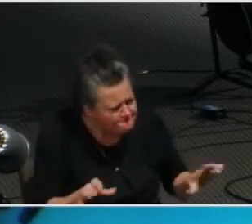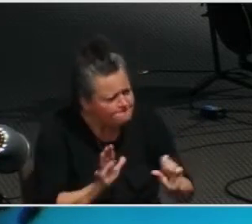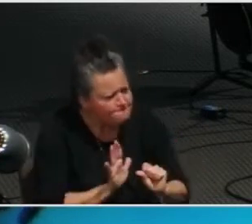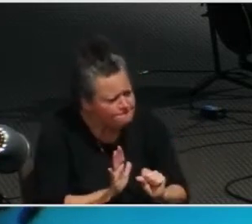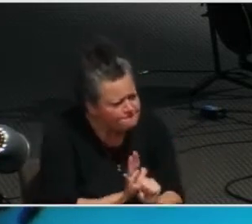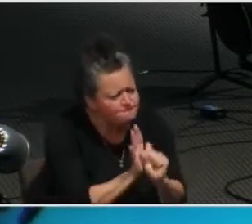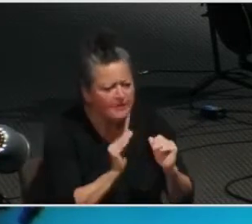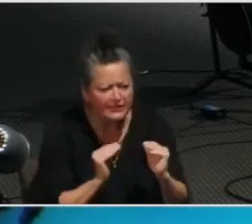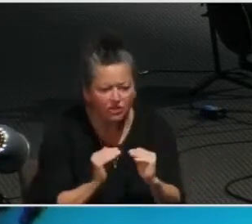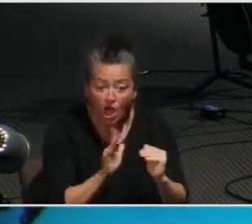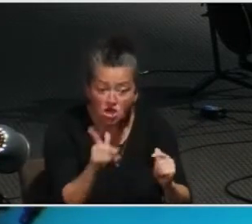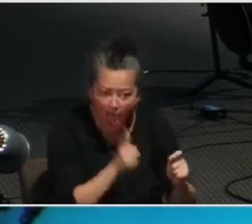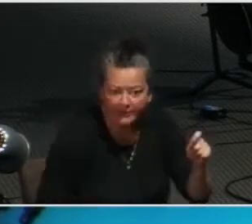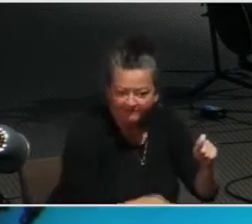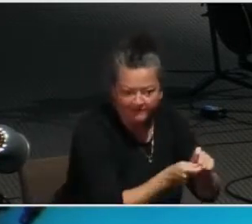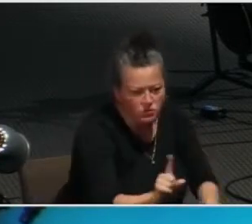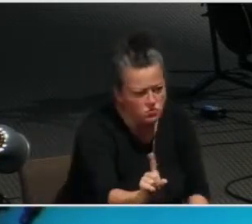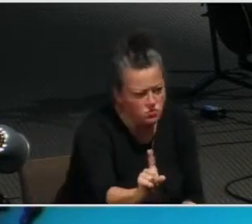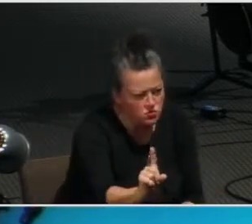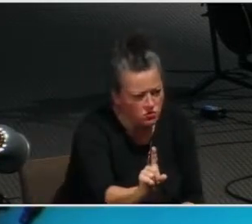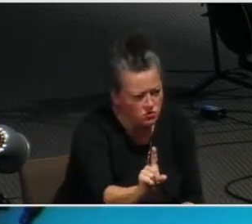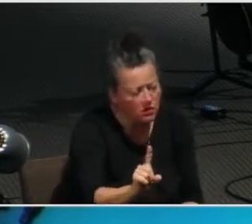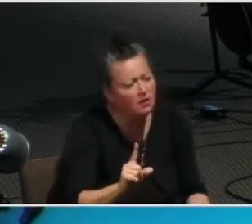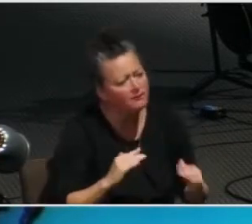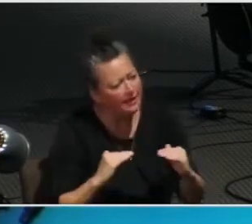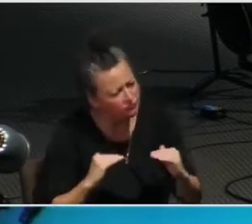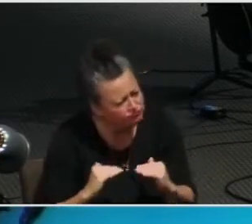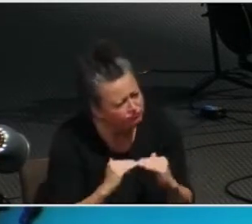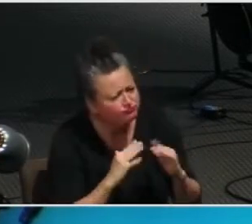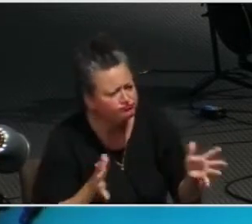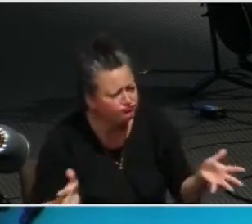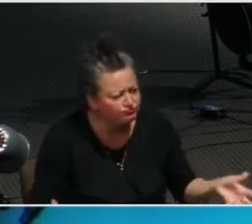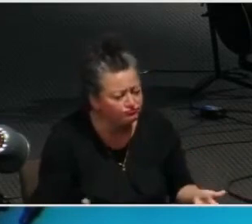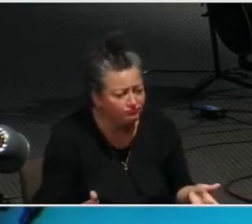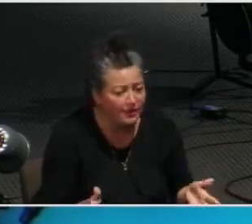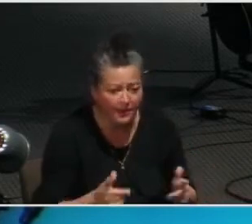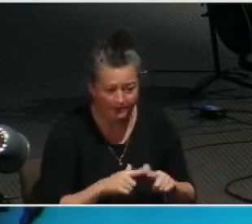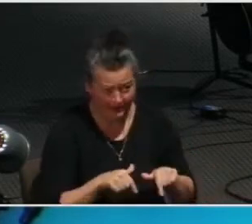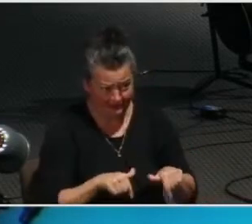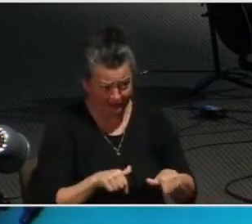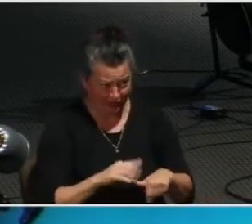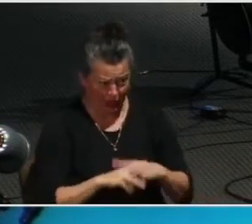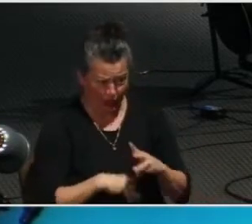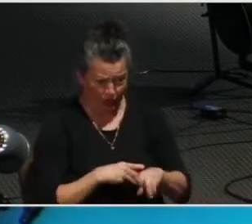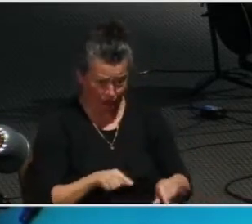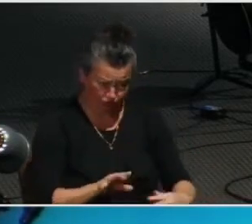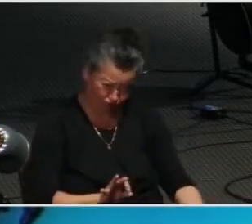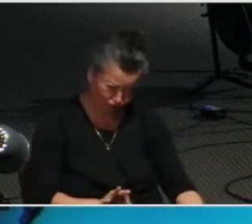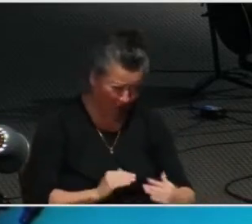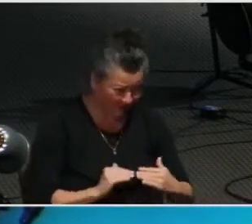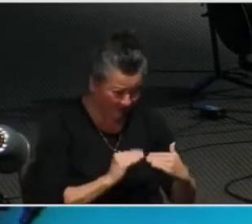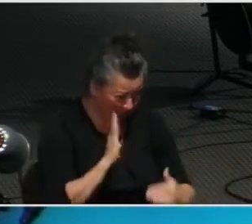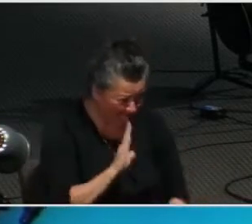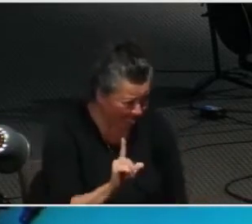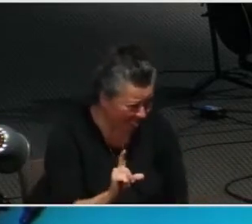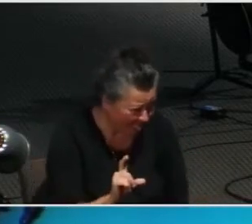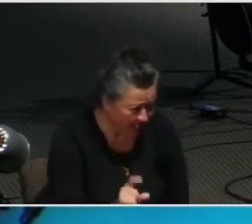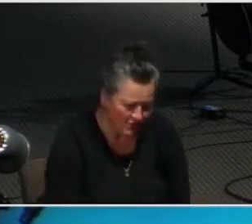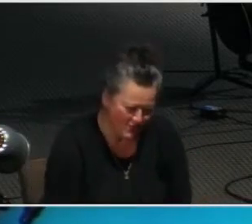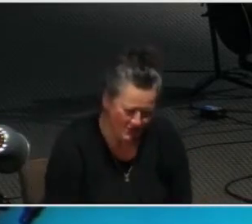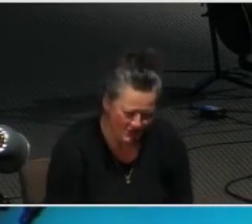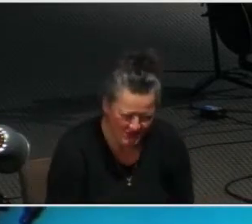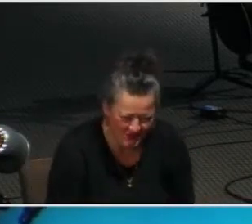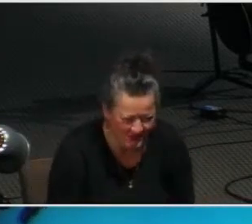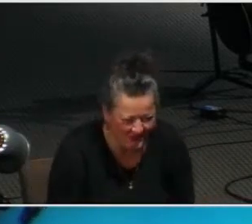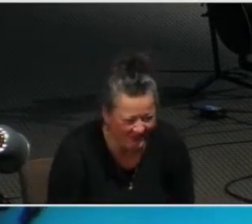vengeance. But we must also be prepared for an imperfect justice this side of eternity. And then